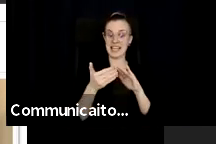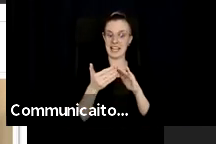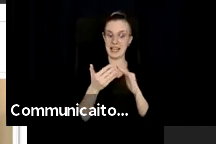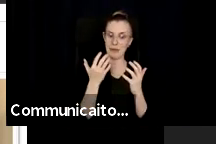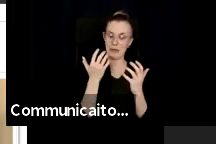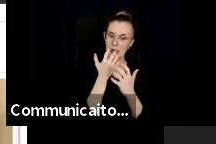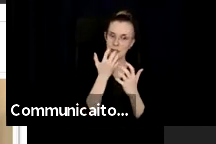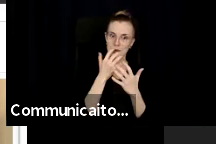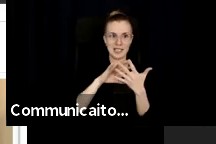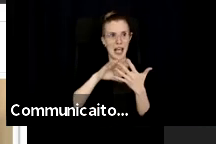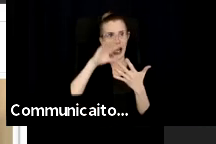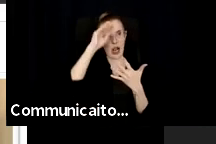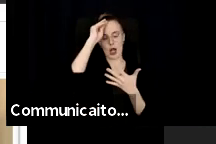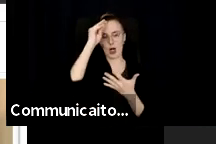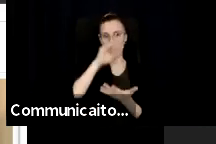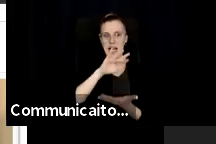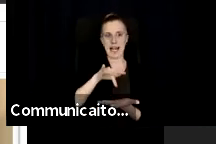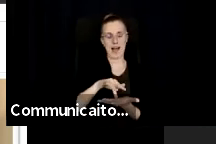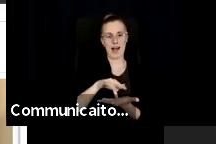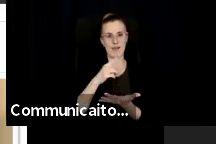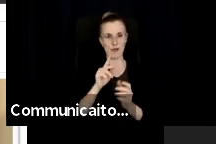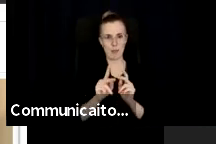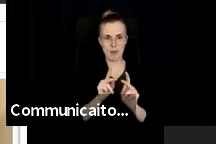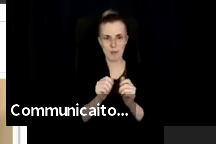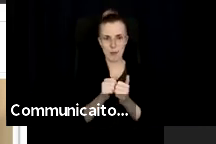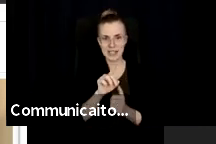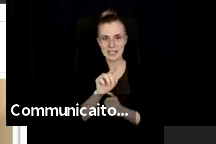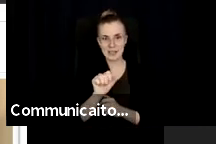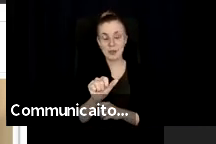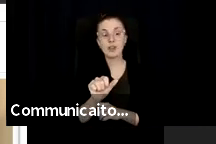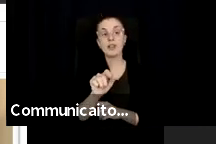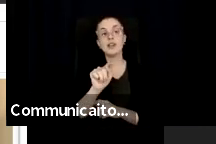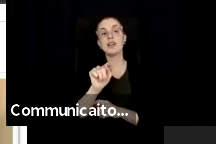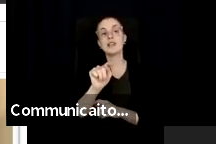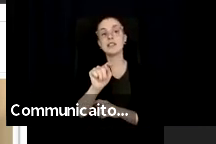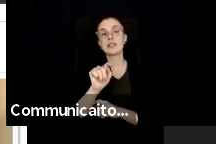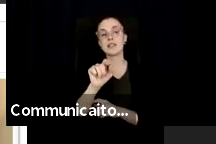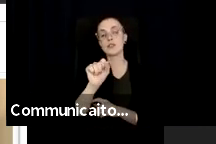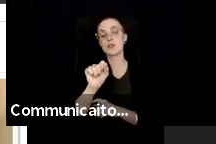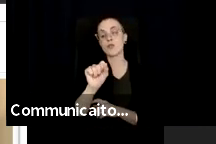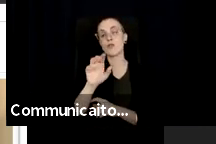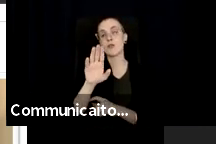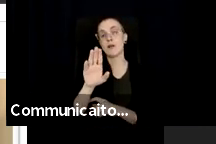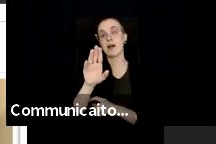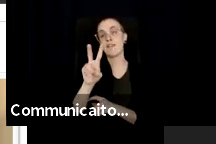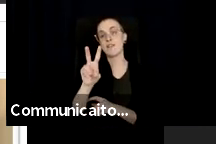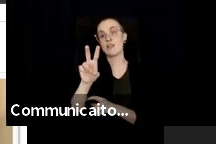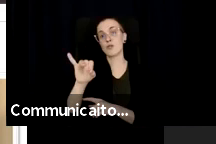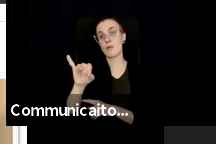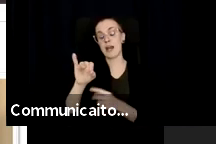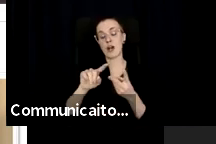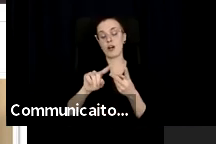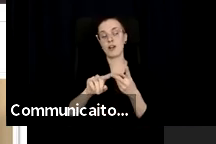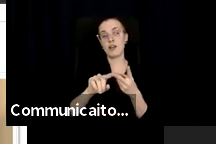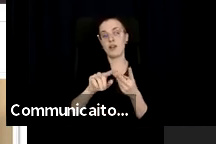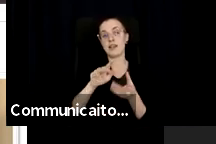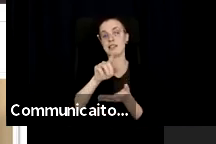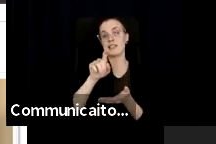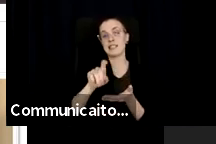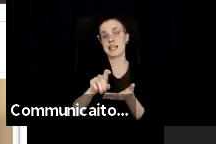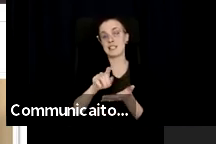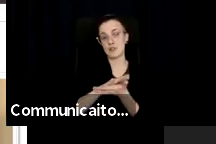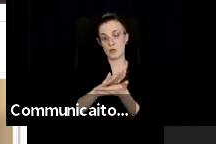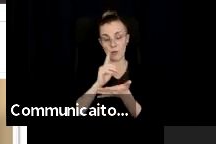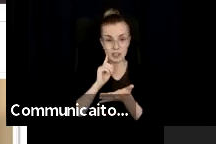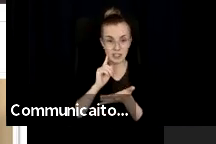with disabilities. It's home to the Texas School for the Blind and the Visually Impaired, the Texas School for the Deaf, and the Chris